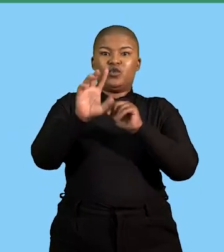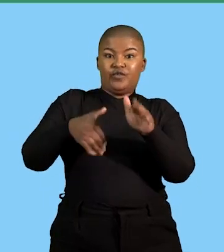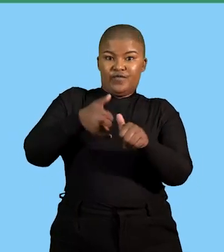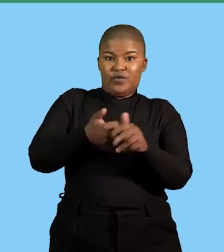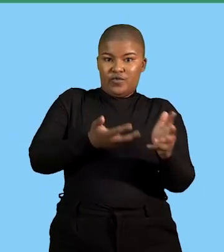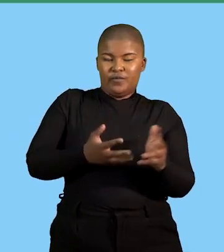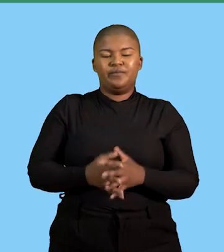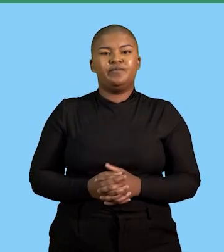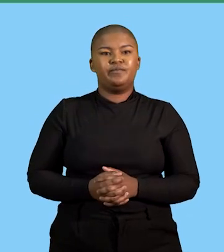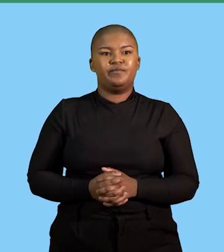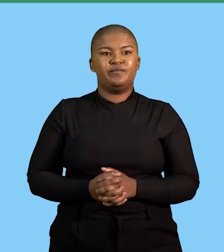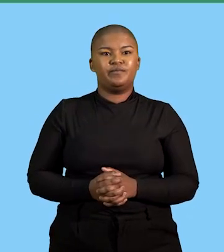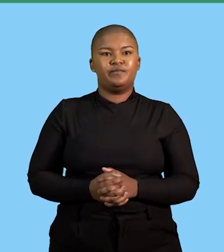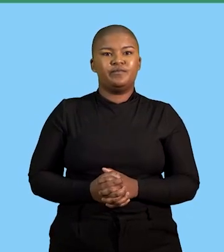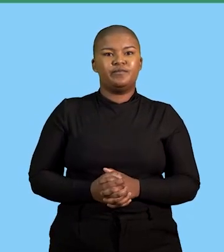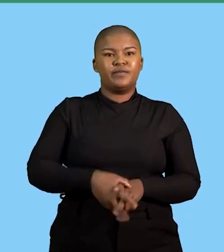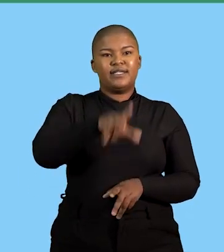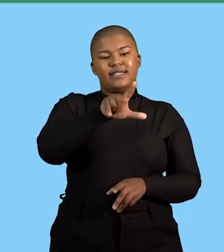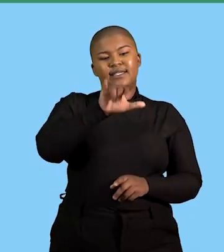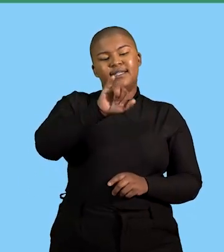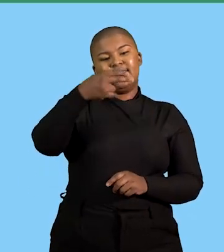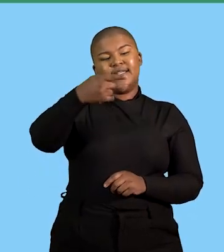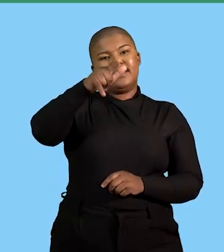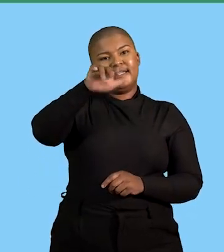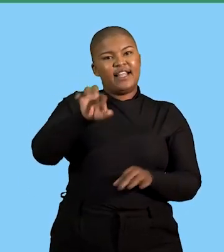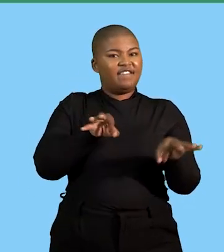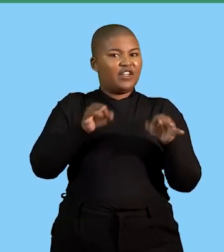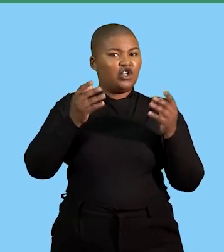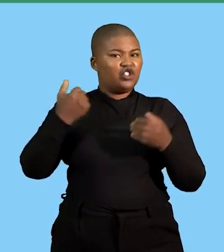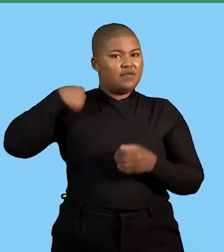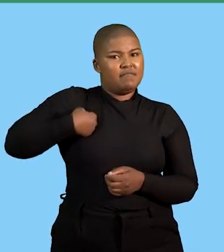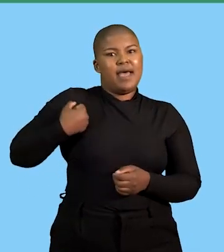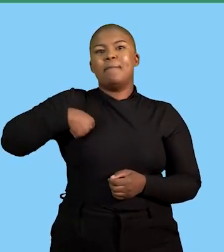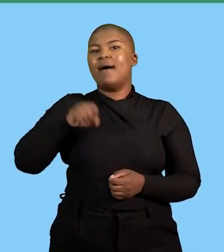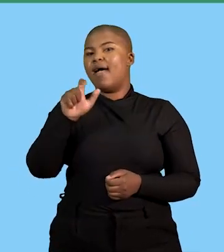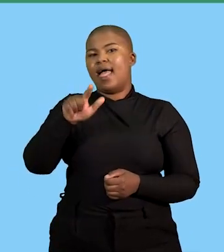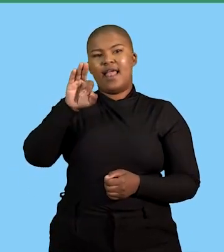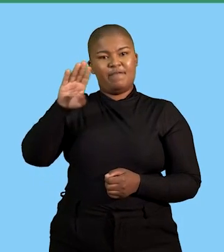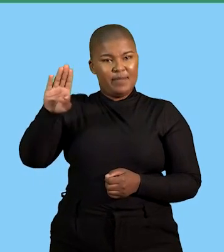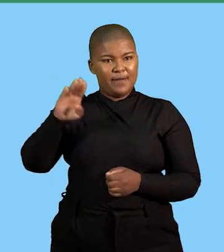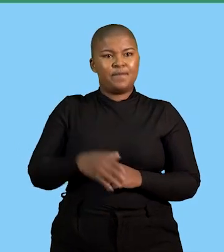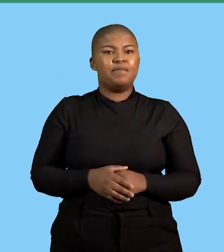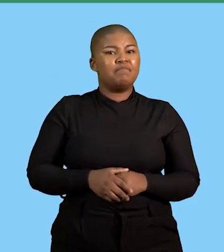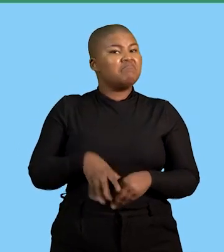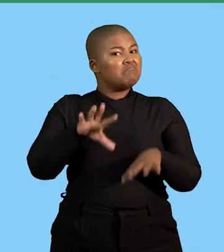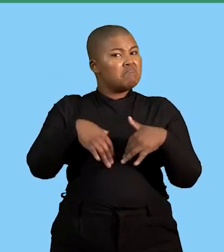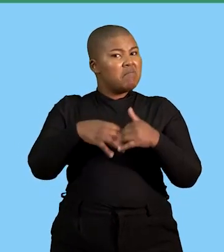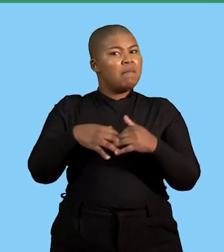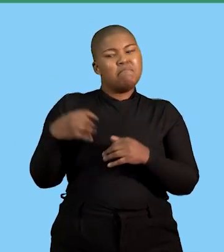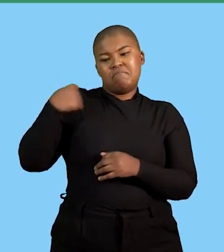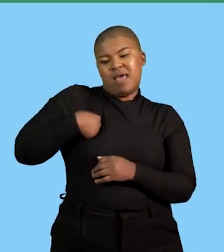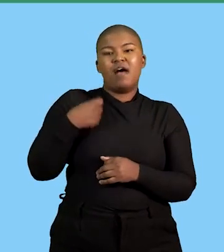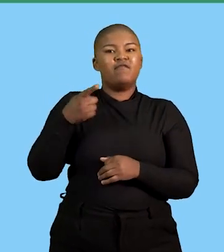is the instruction. We have Lihle Fashion Bags. Lihle Fashion Bags manufactures modern ladies' handbags. Grace